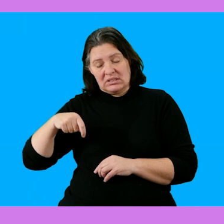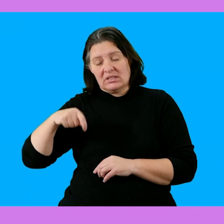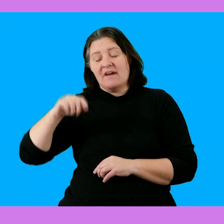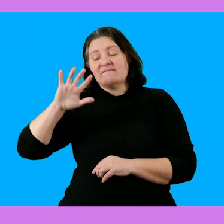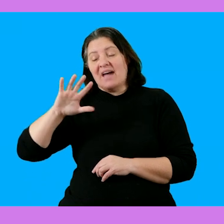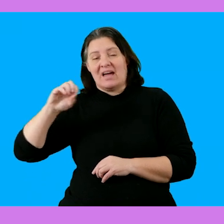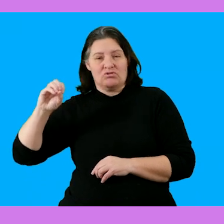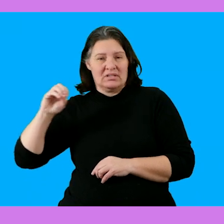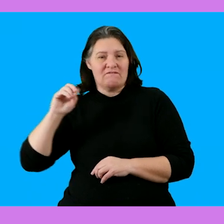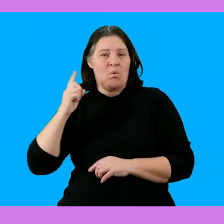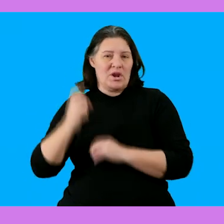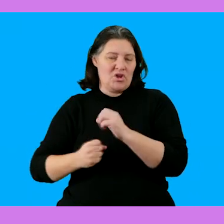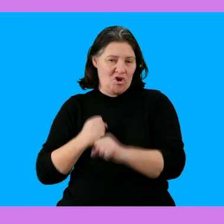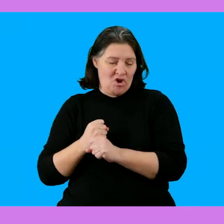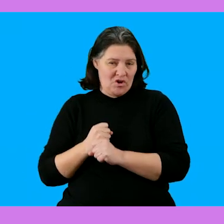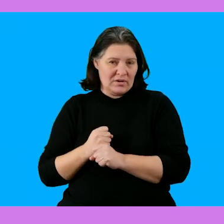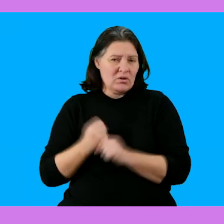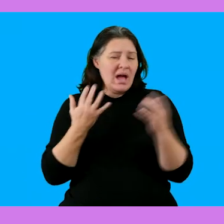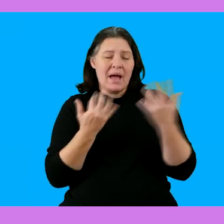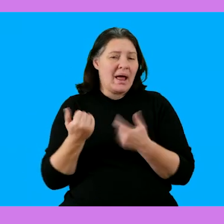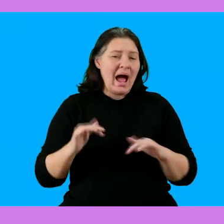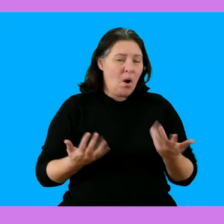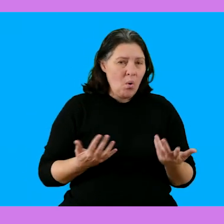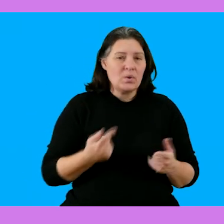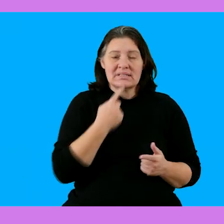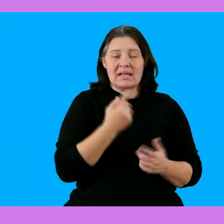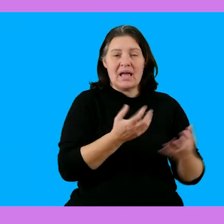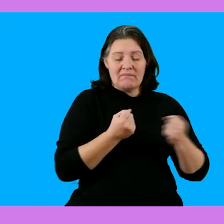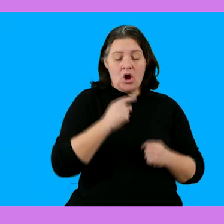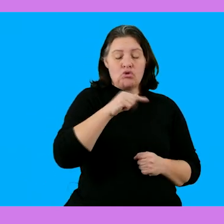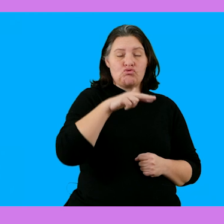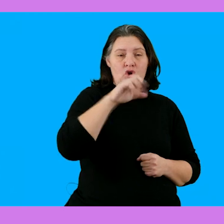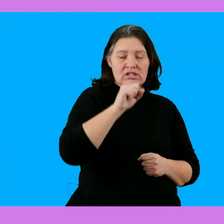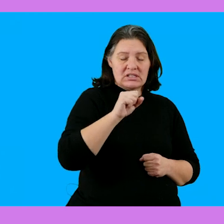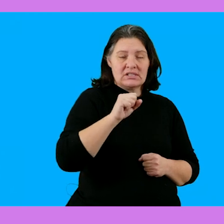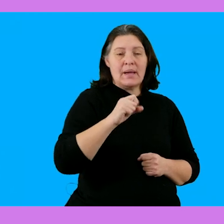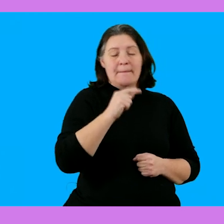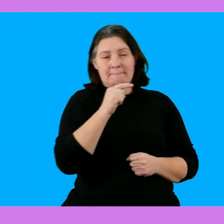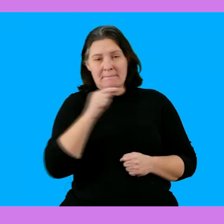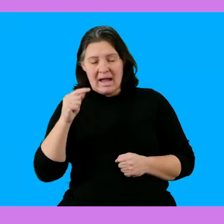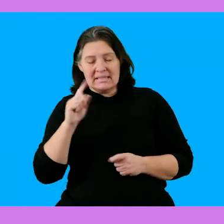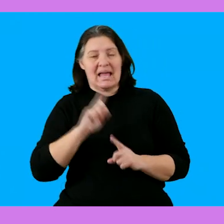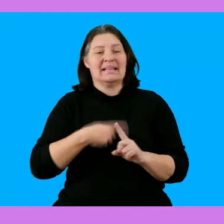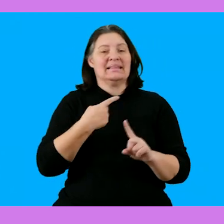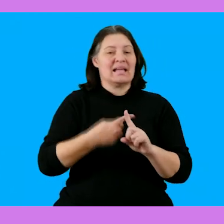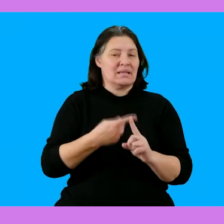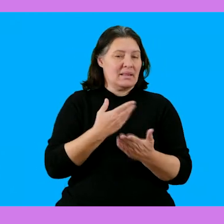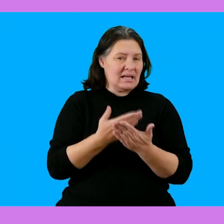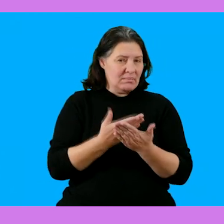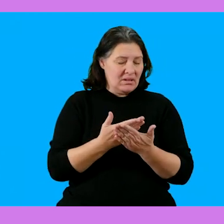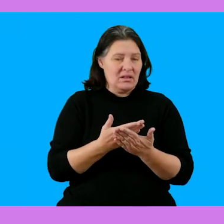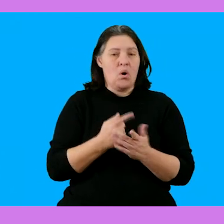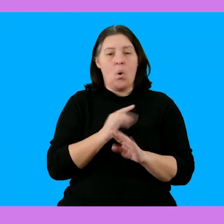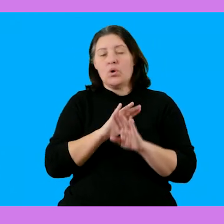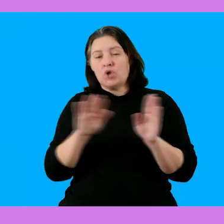340,500 rand per year. So again, how do we calculate taxable income? We take our gross income minus our taxable